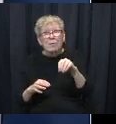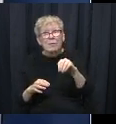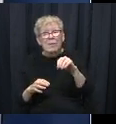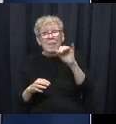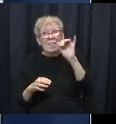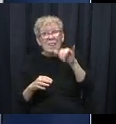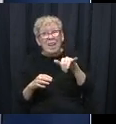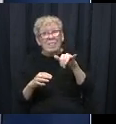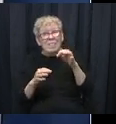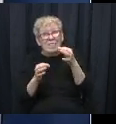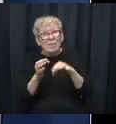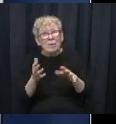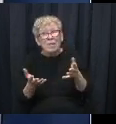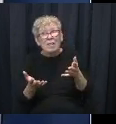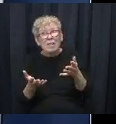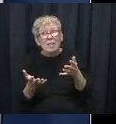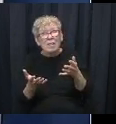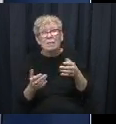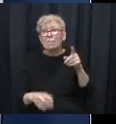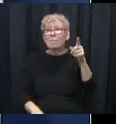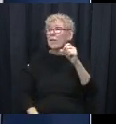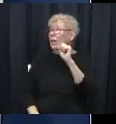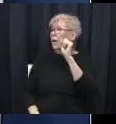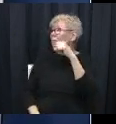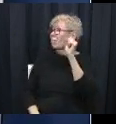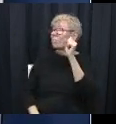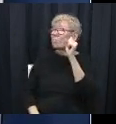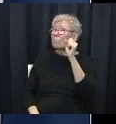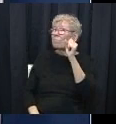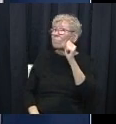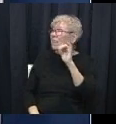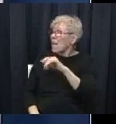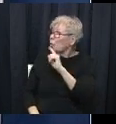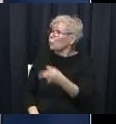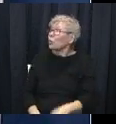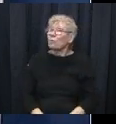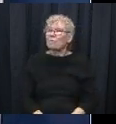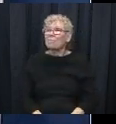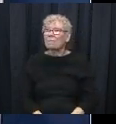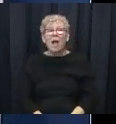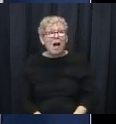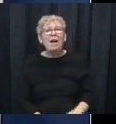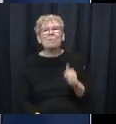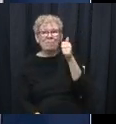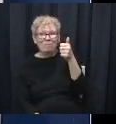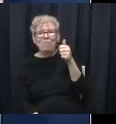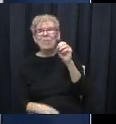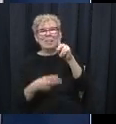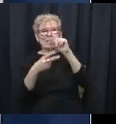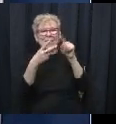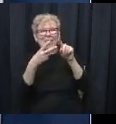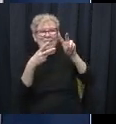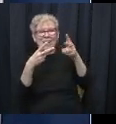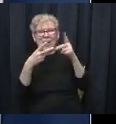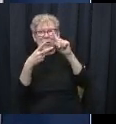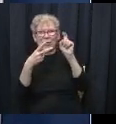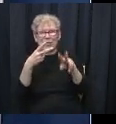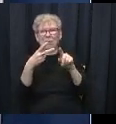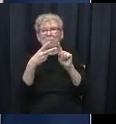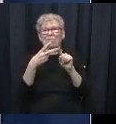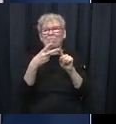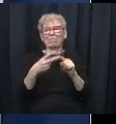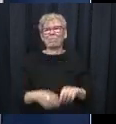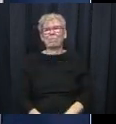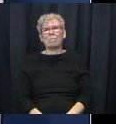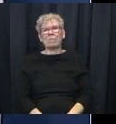and very true. Okay, and the second part of the question is it's in relation to what was asked before, but I want to get more specific about